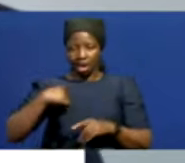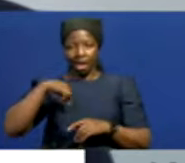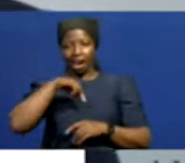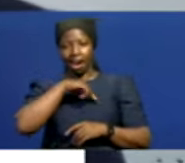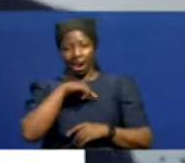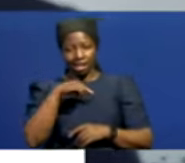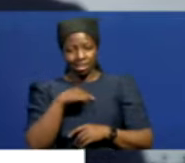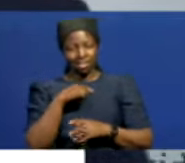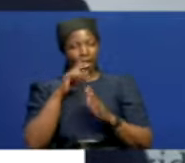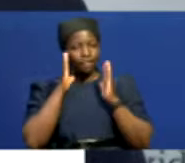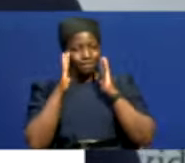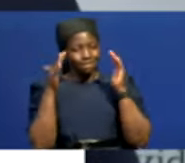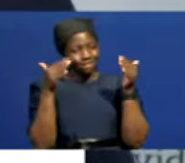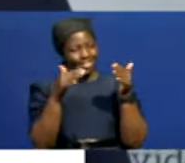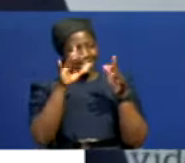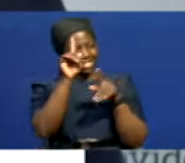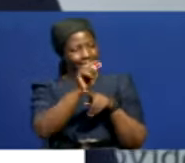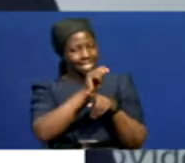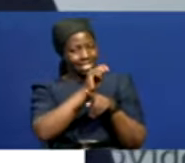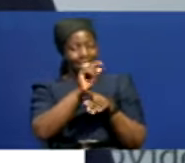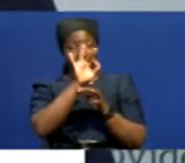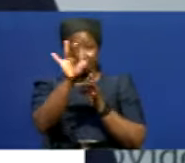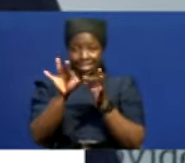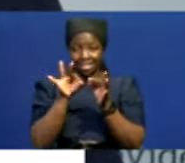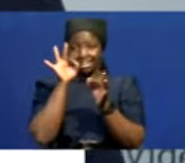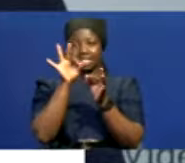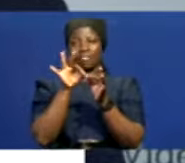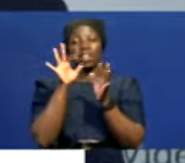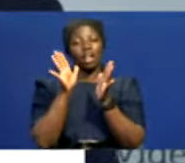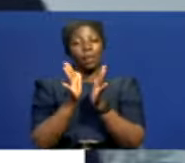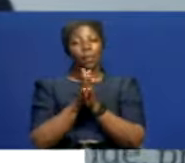our training, particularly with